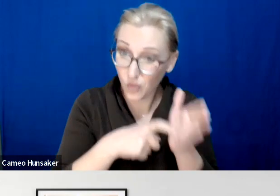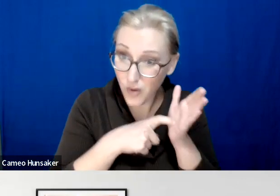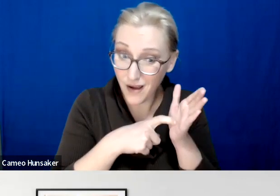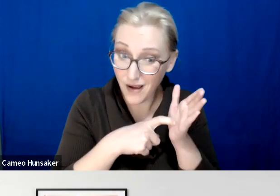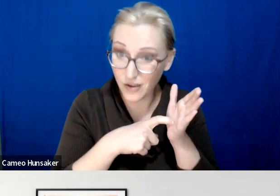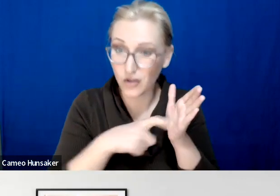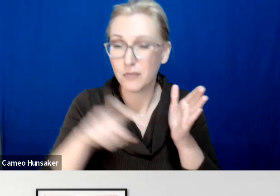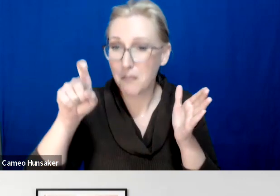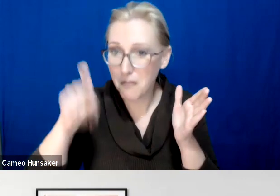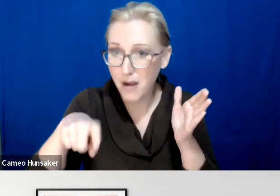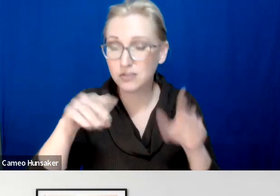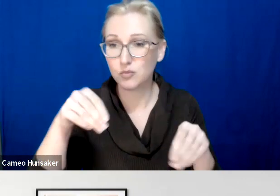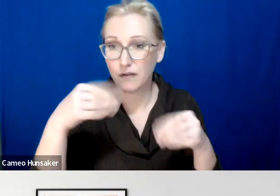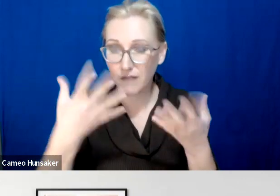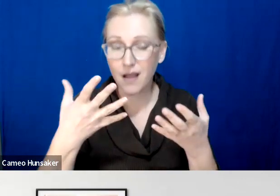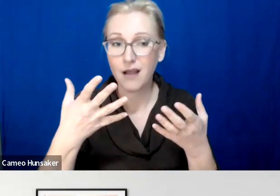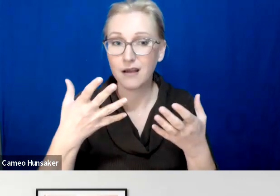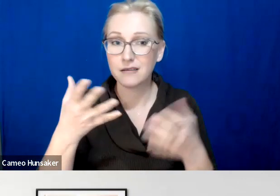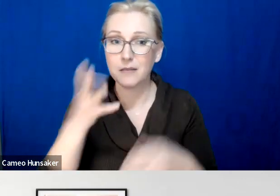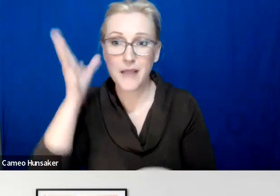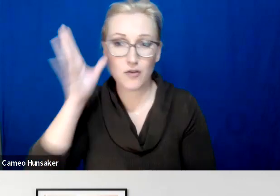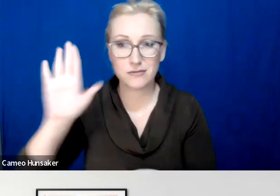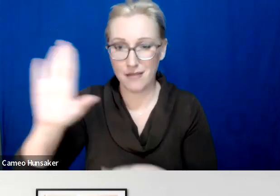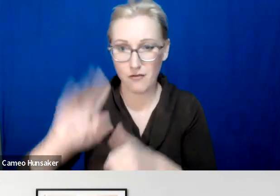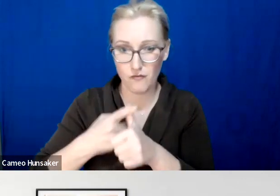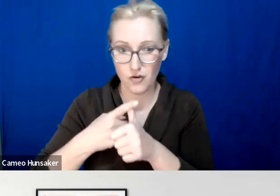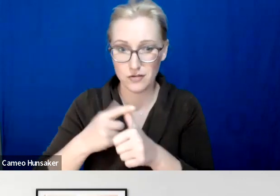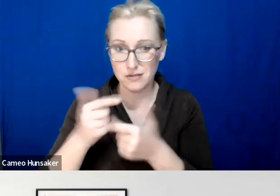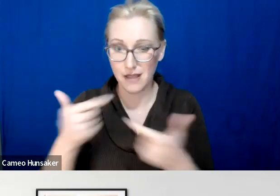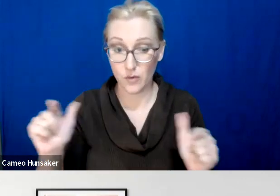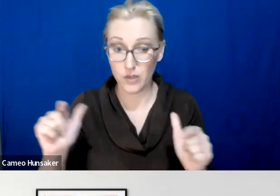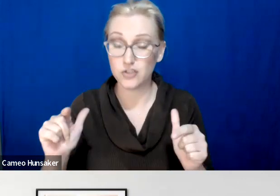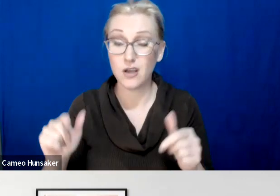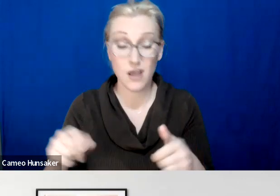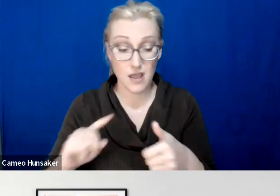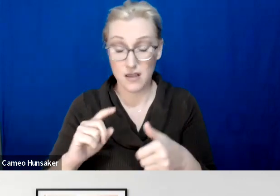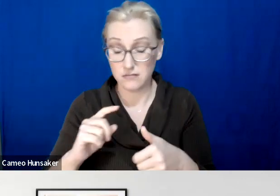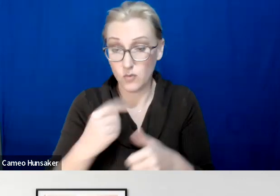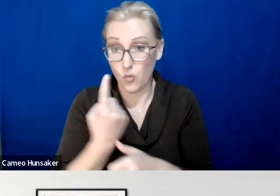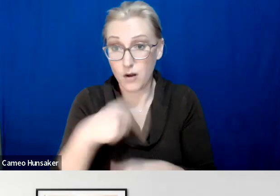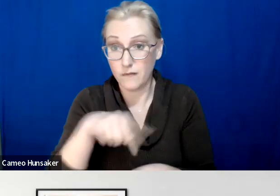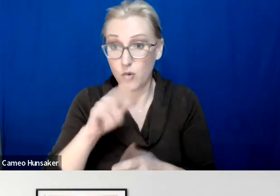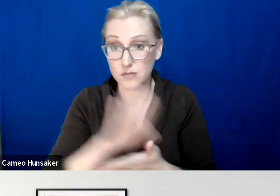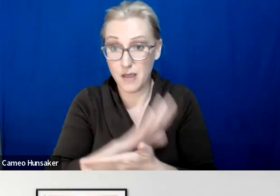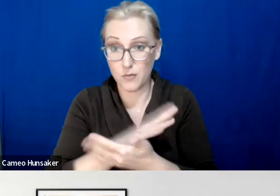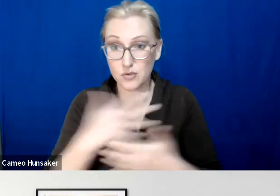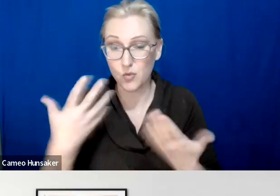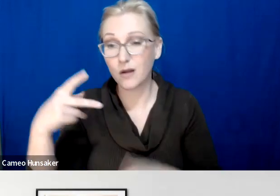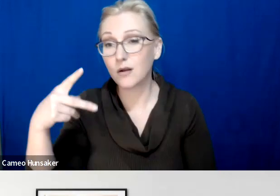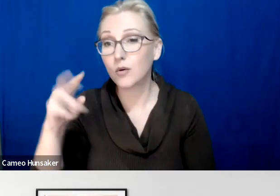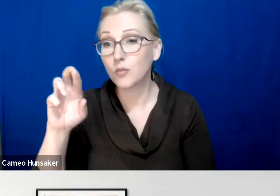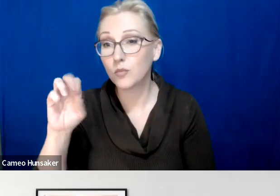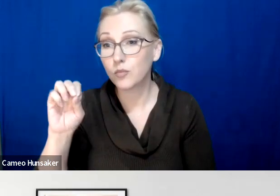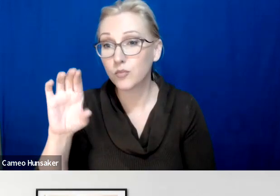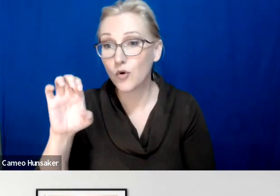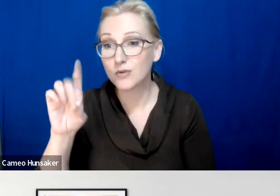says must be provided in the parent's native language, and procedural safeguards is one of them. So like you said, Sonia, the procedural